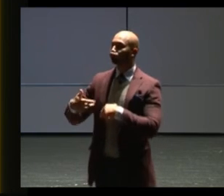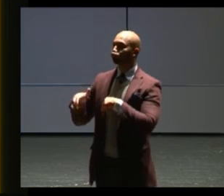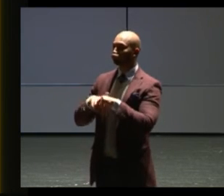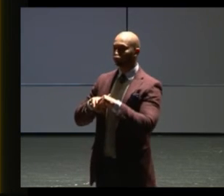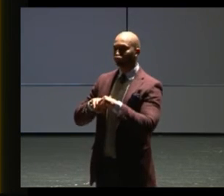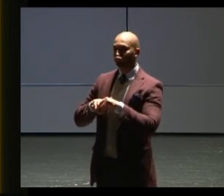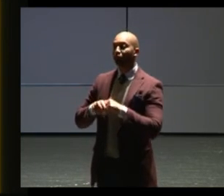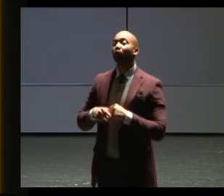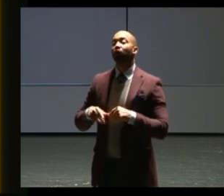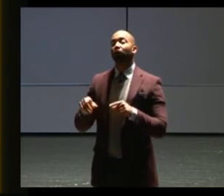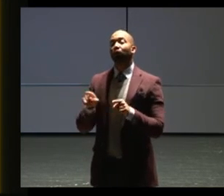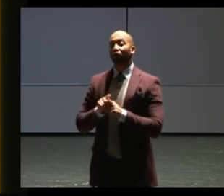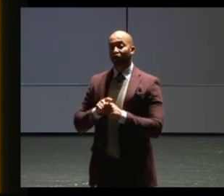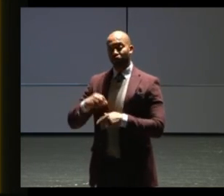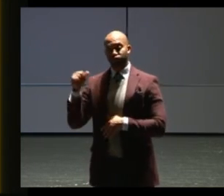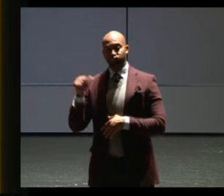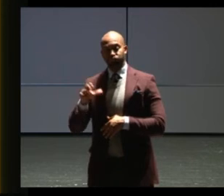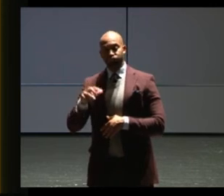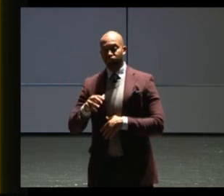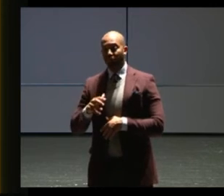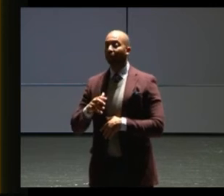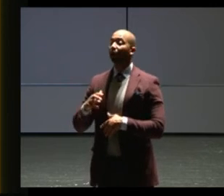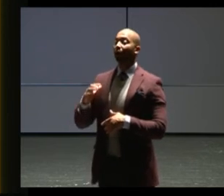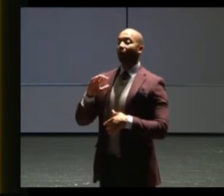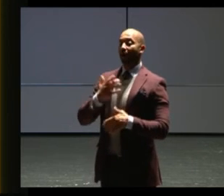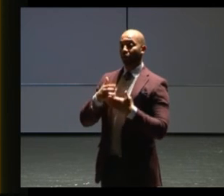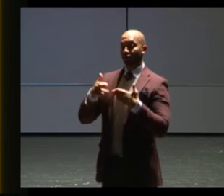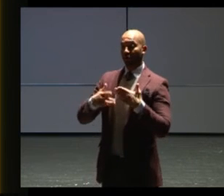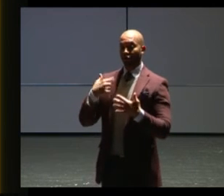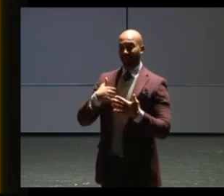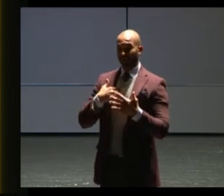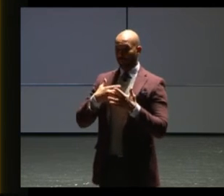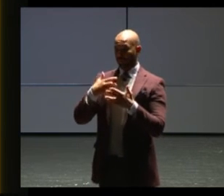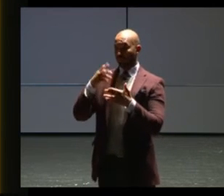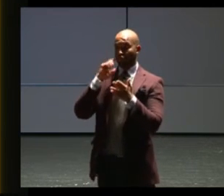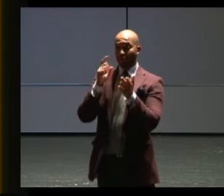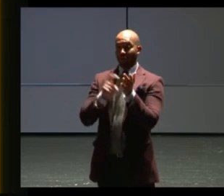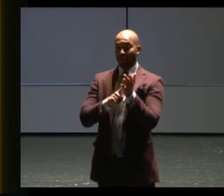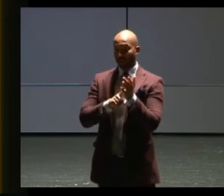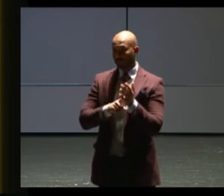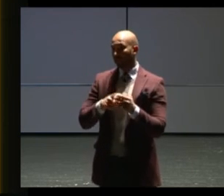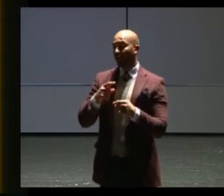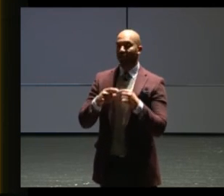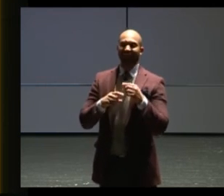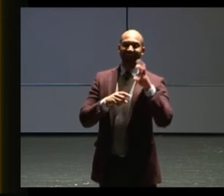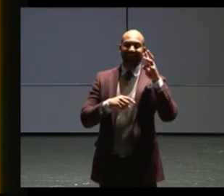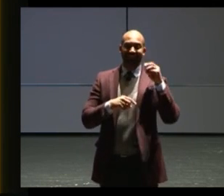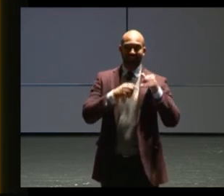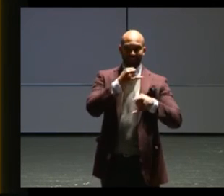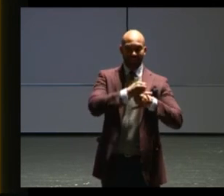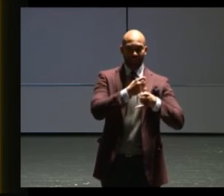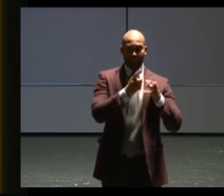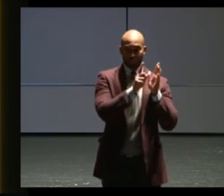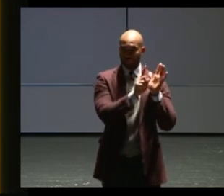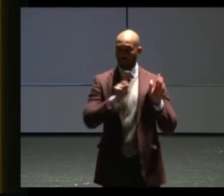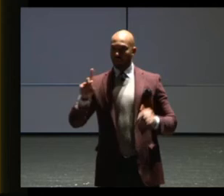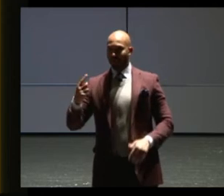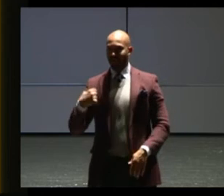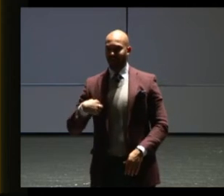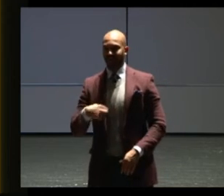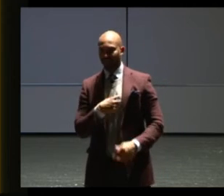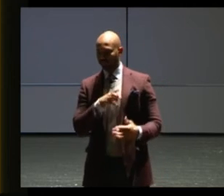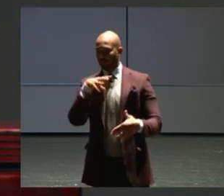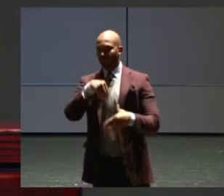the results of us having been recognized as one of 60 campuses across the country to be a